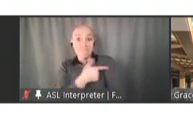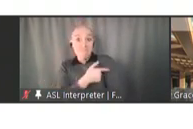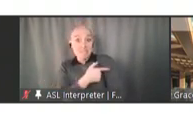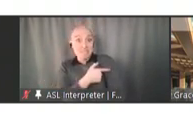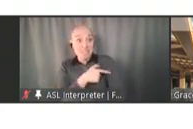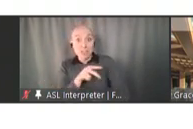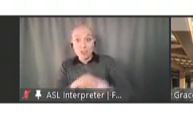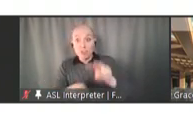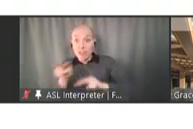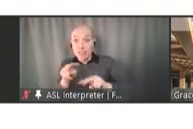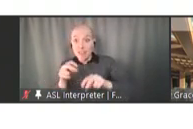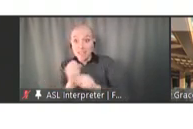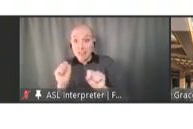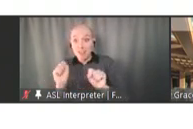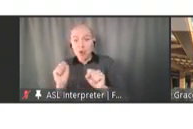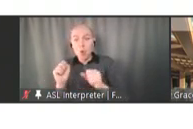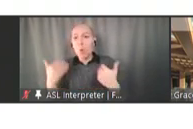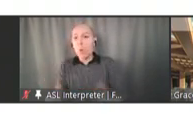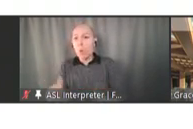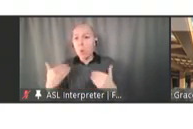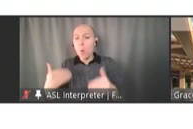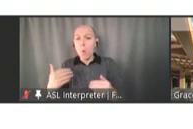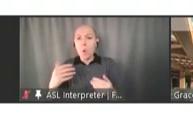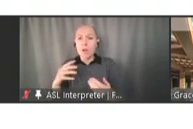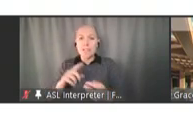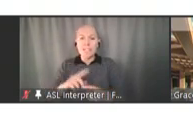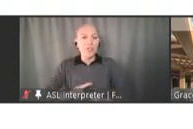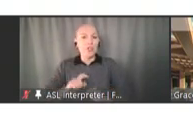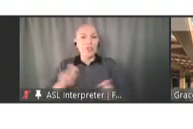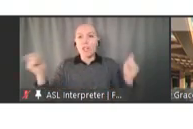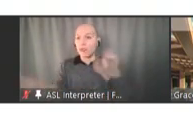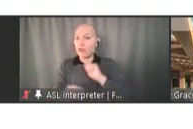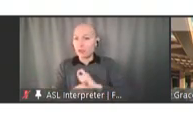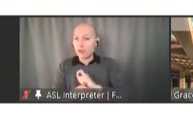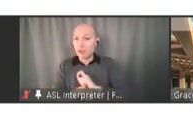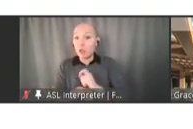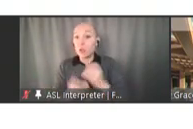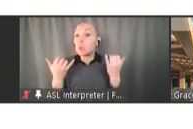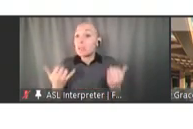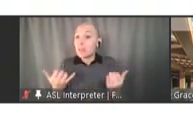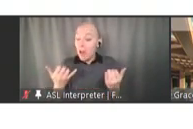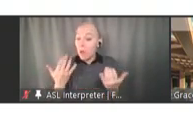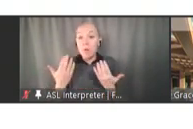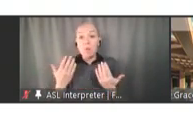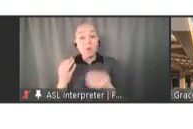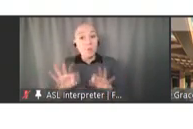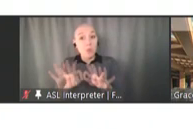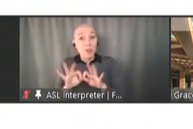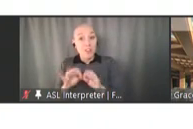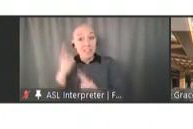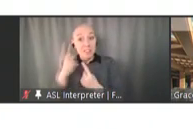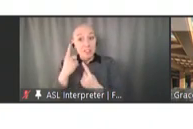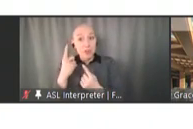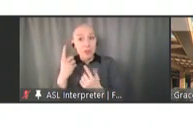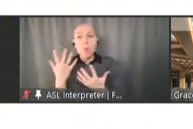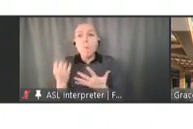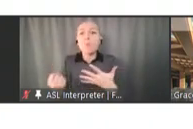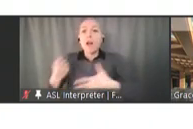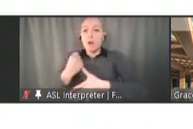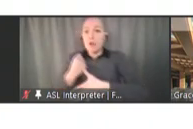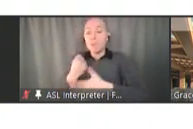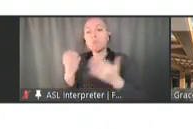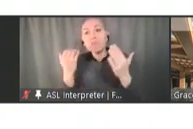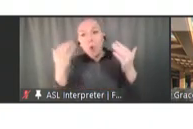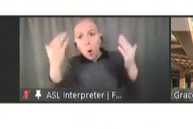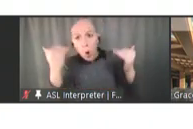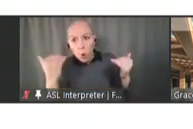feel like after this COVID-19 experience, it may be worth considering sort of a priori, you know, hoping there's not a next pandemic, but continuing